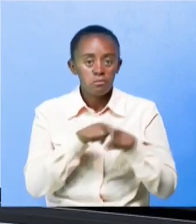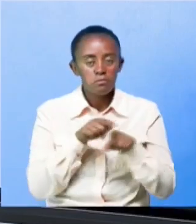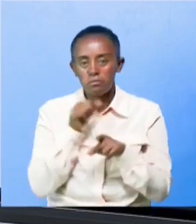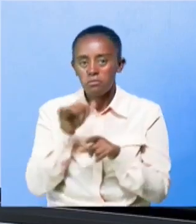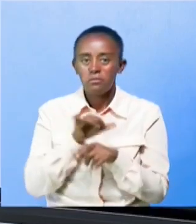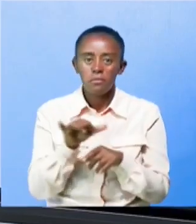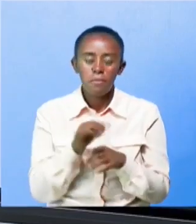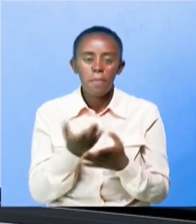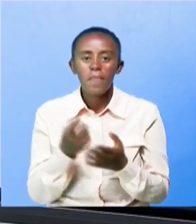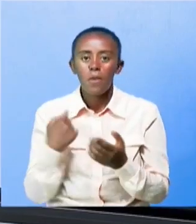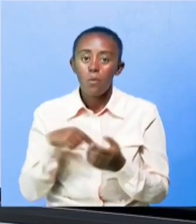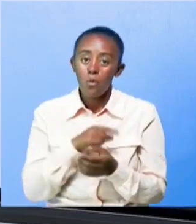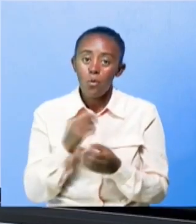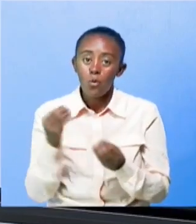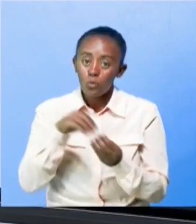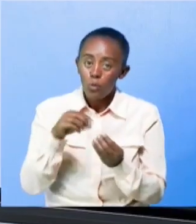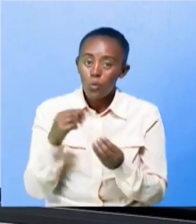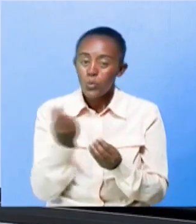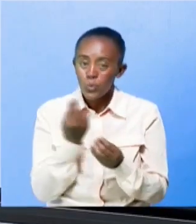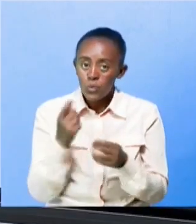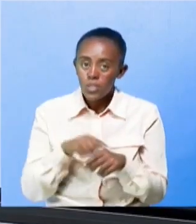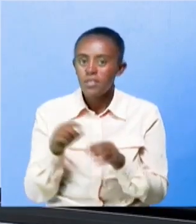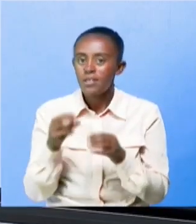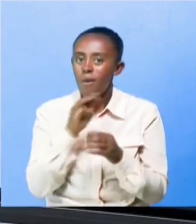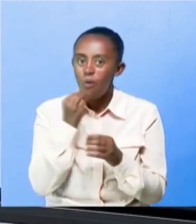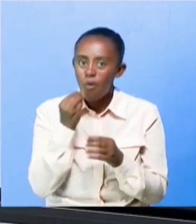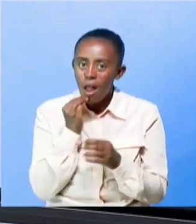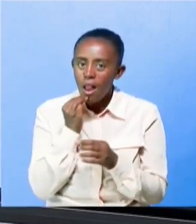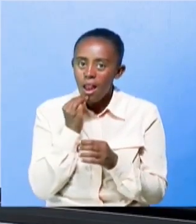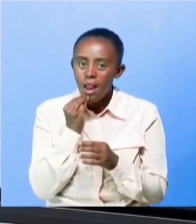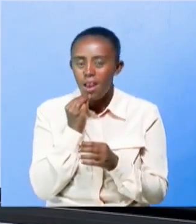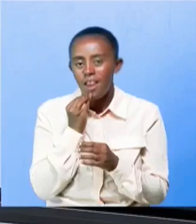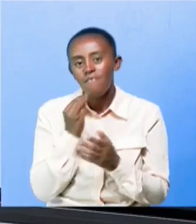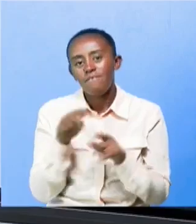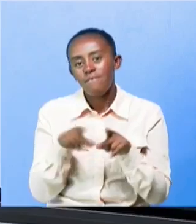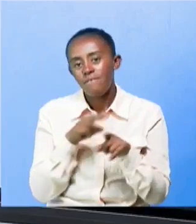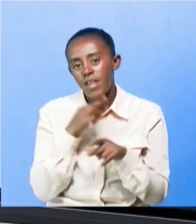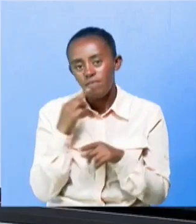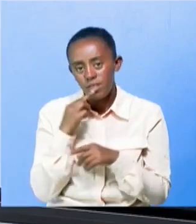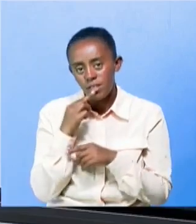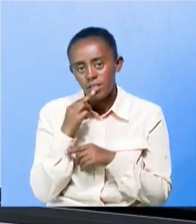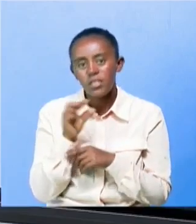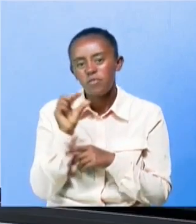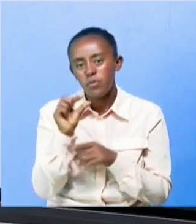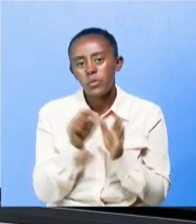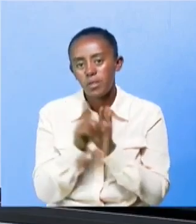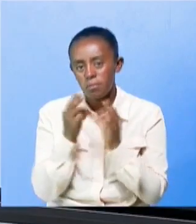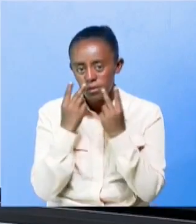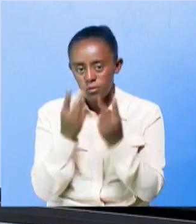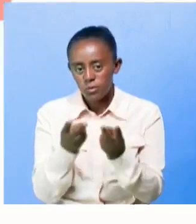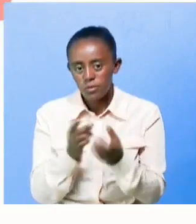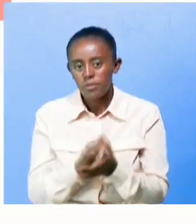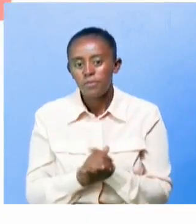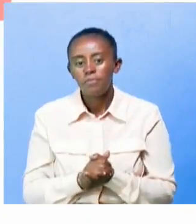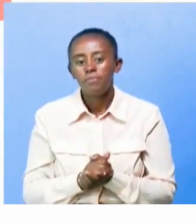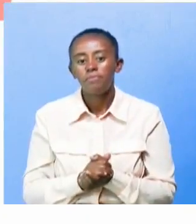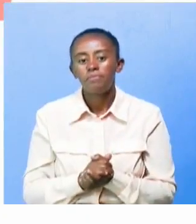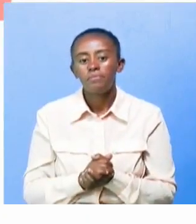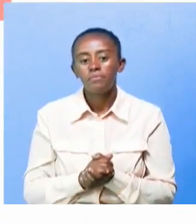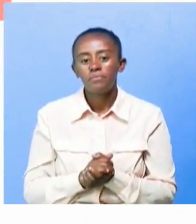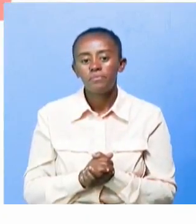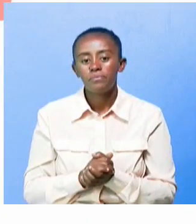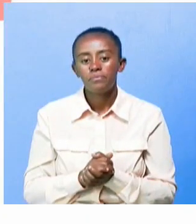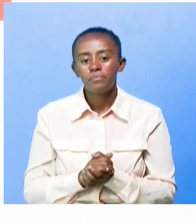use the modal verb will. So how can we do that? Let's have a few examples. For example,